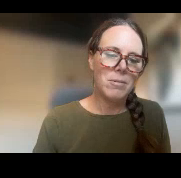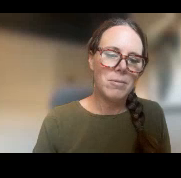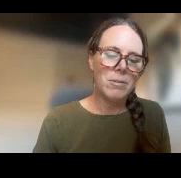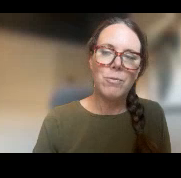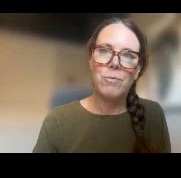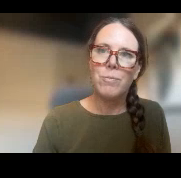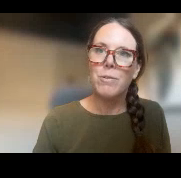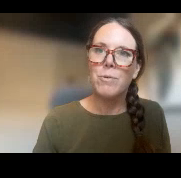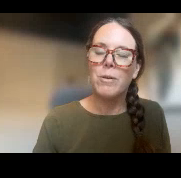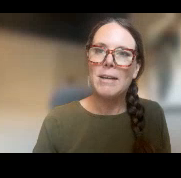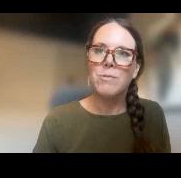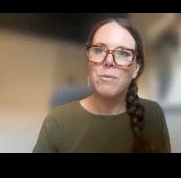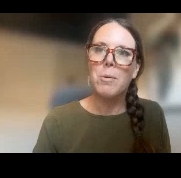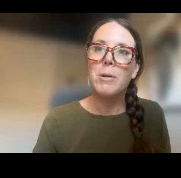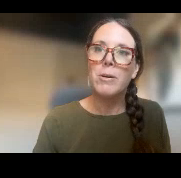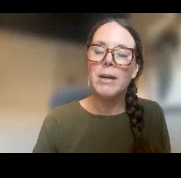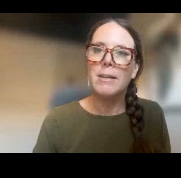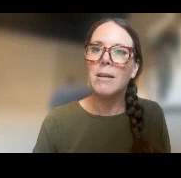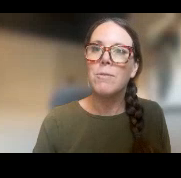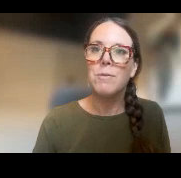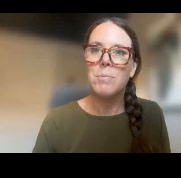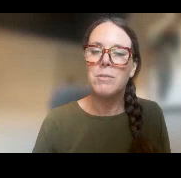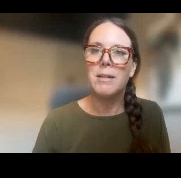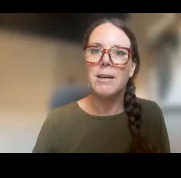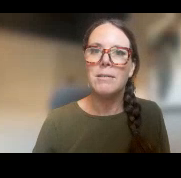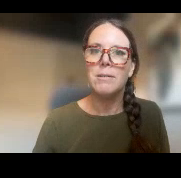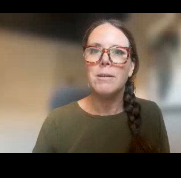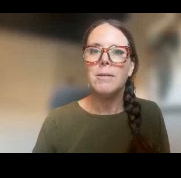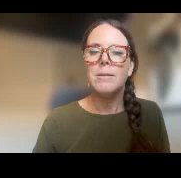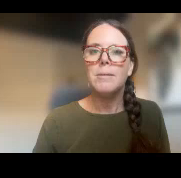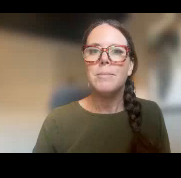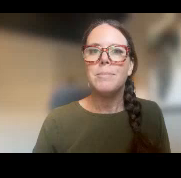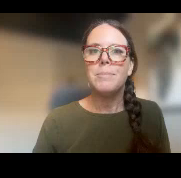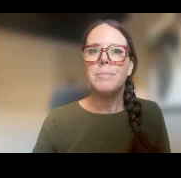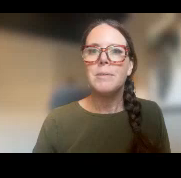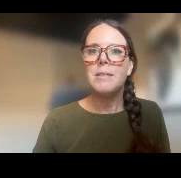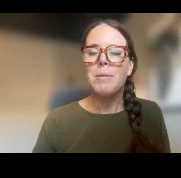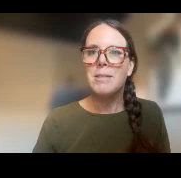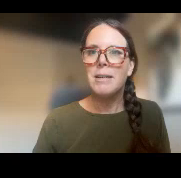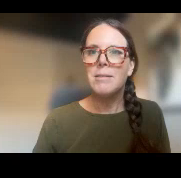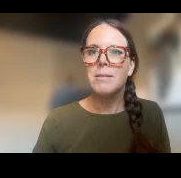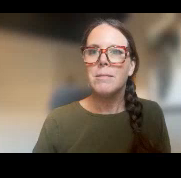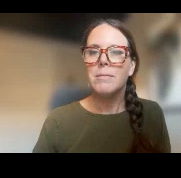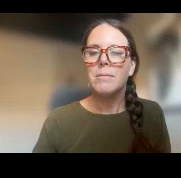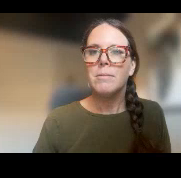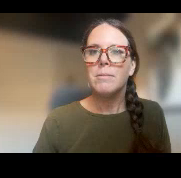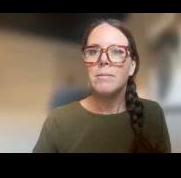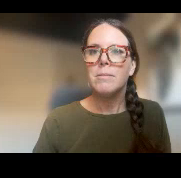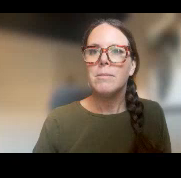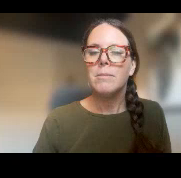their full ask from a bigger cut, like a 50% cut. Does that make sense?